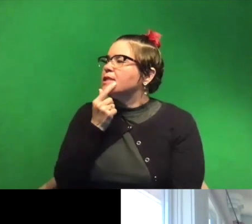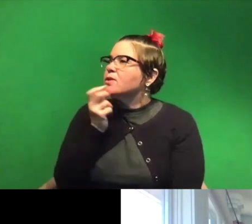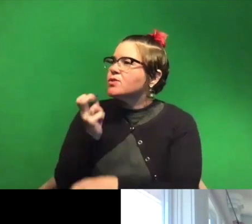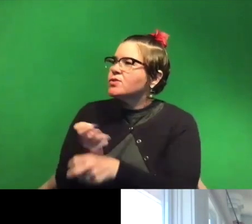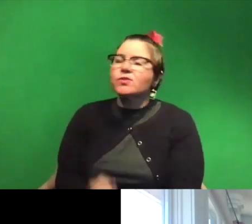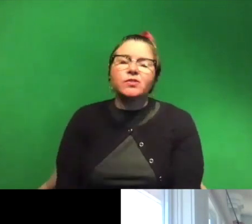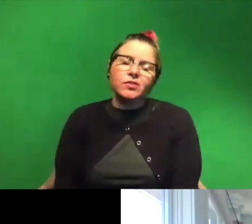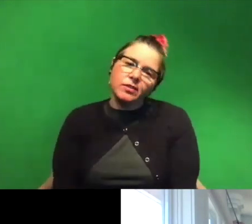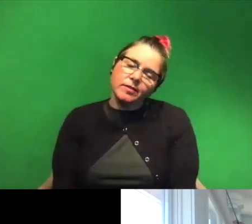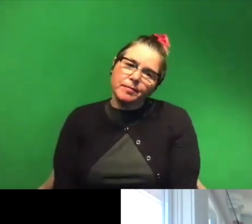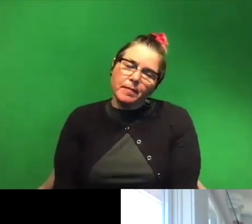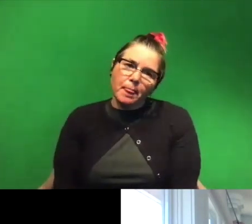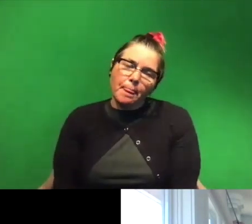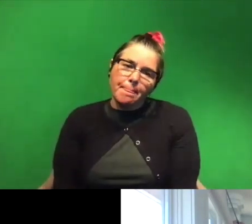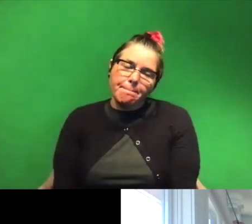one.